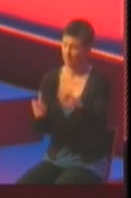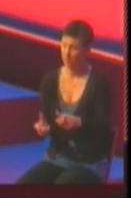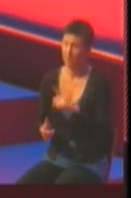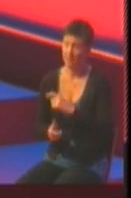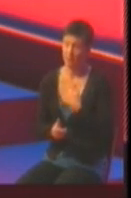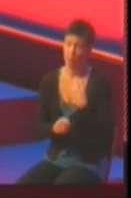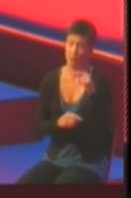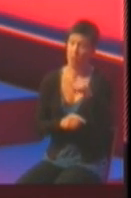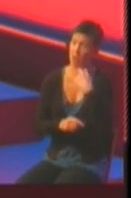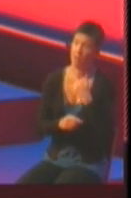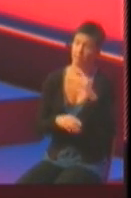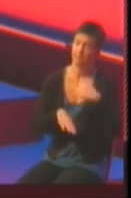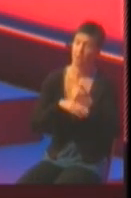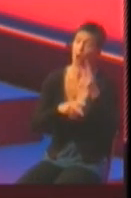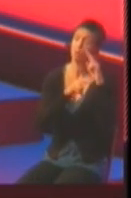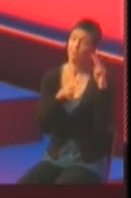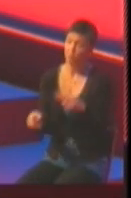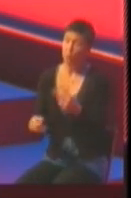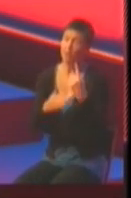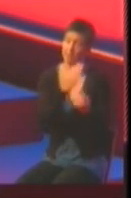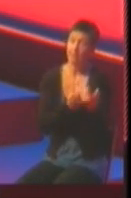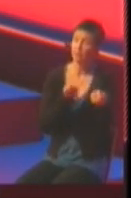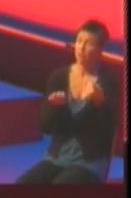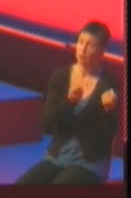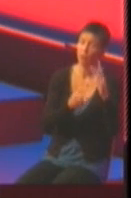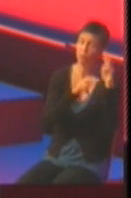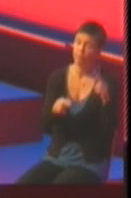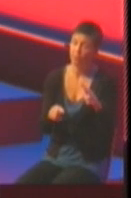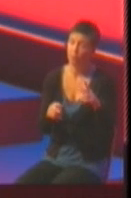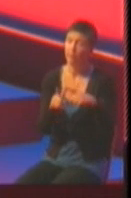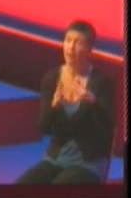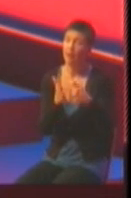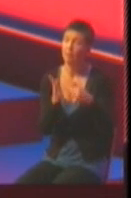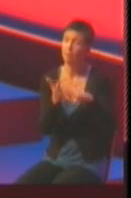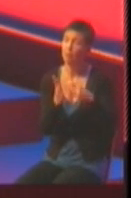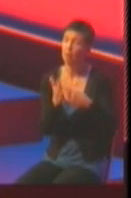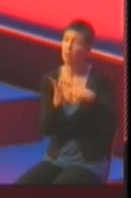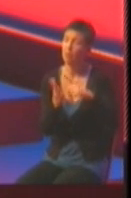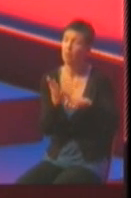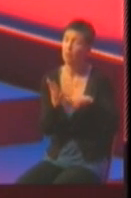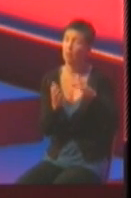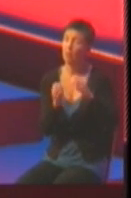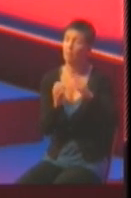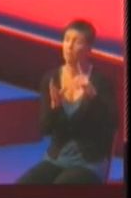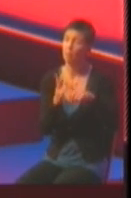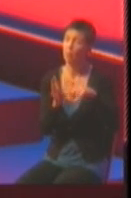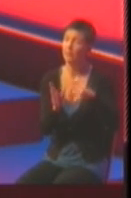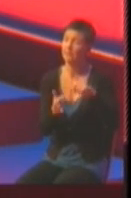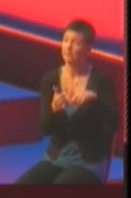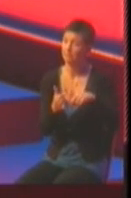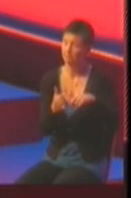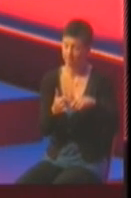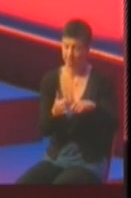the compensation scheme, independently chaired by Admiral Boyce. Over the course of last